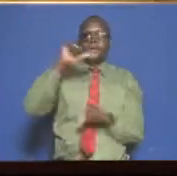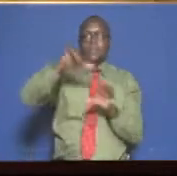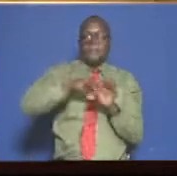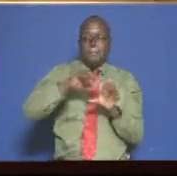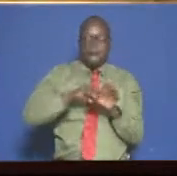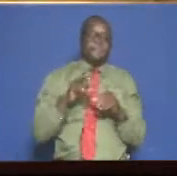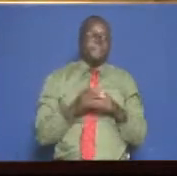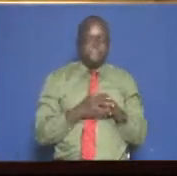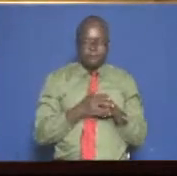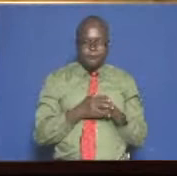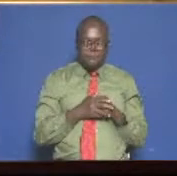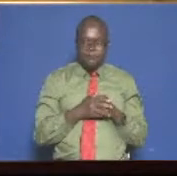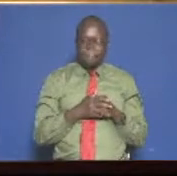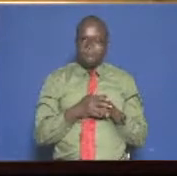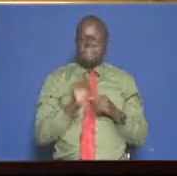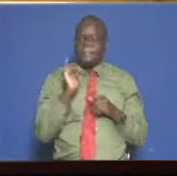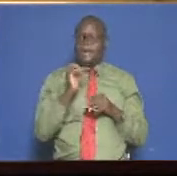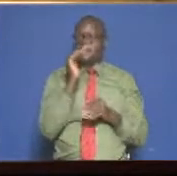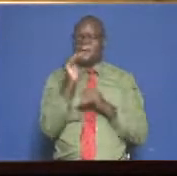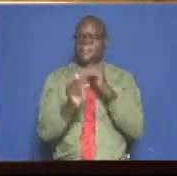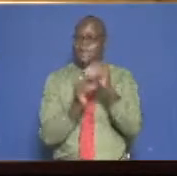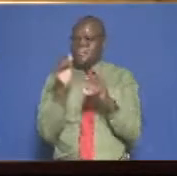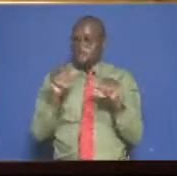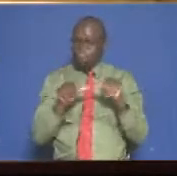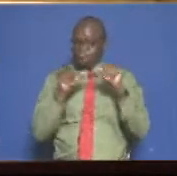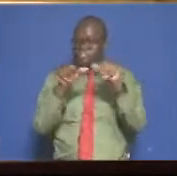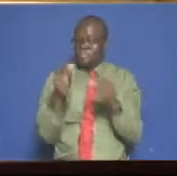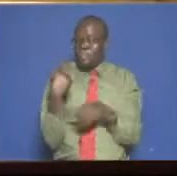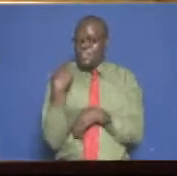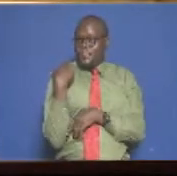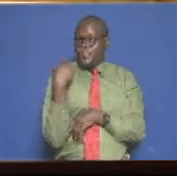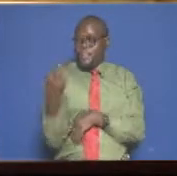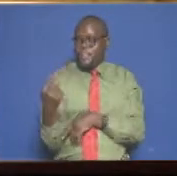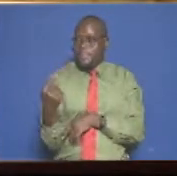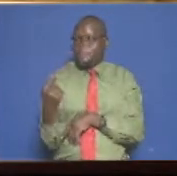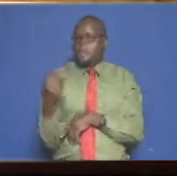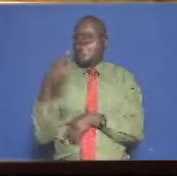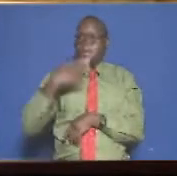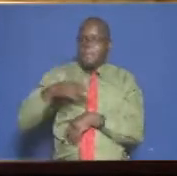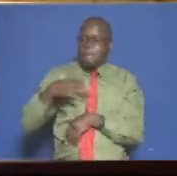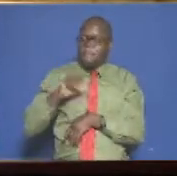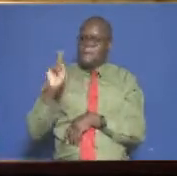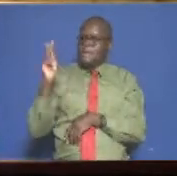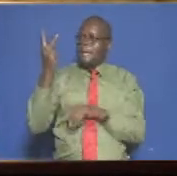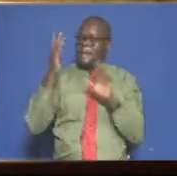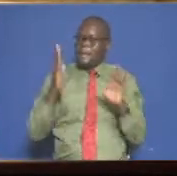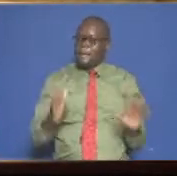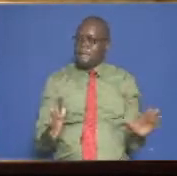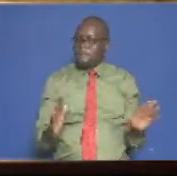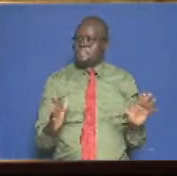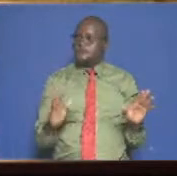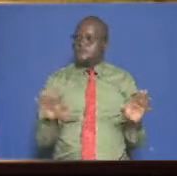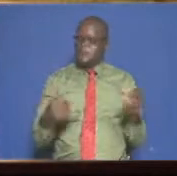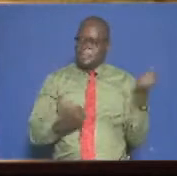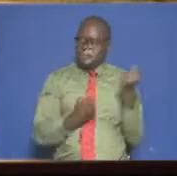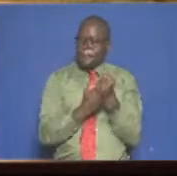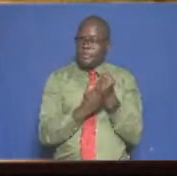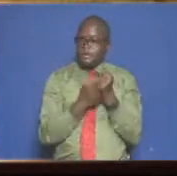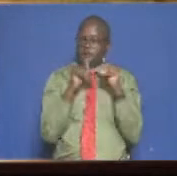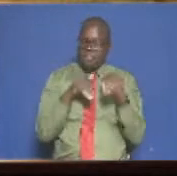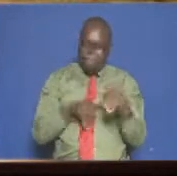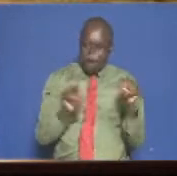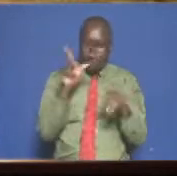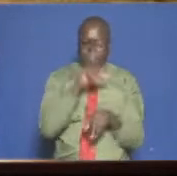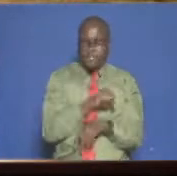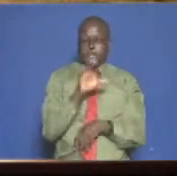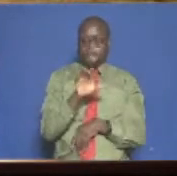fact, that process is ongoing. And the other day, Kenyans were being praised for having complied